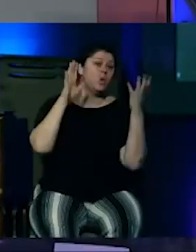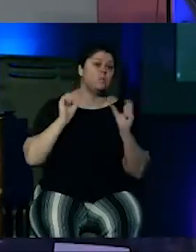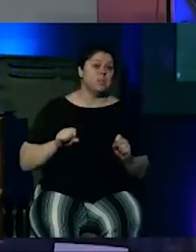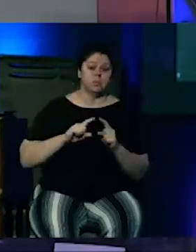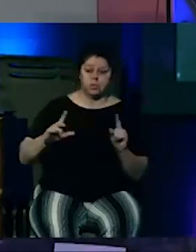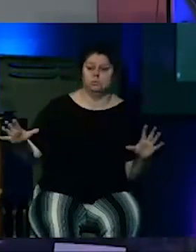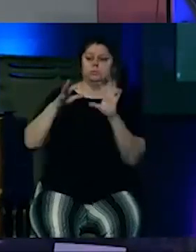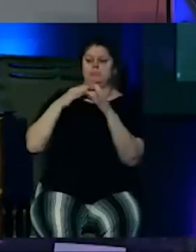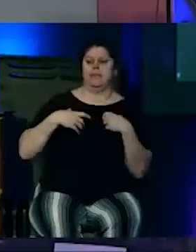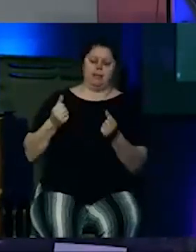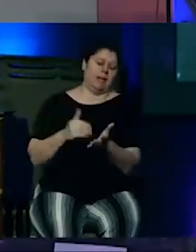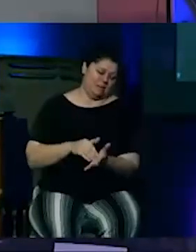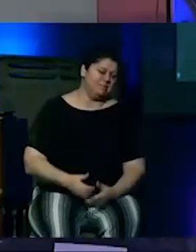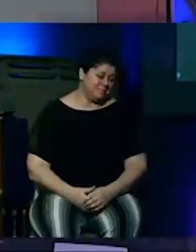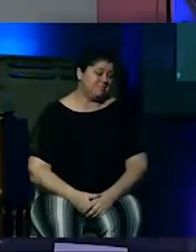bring back together again.